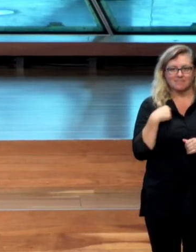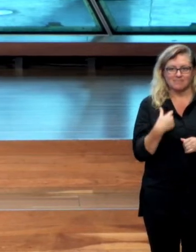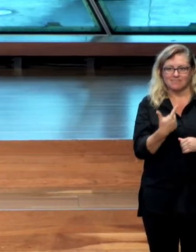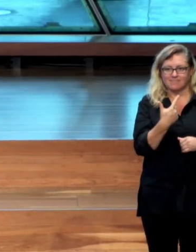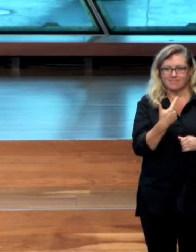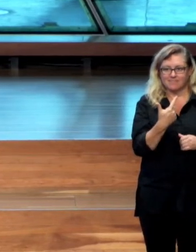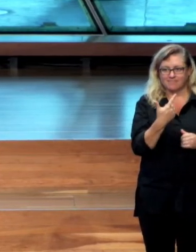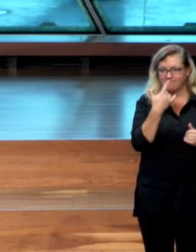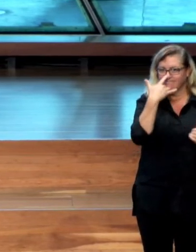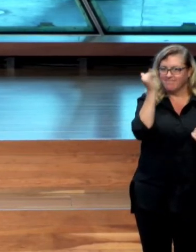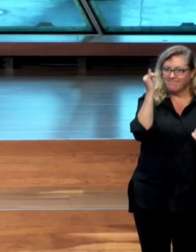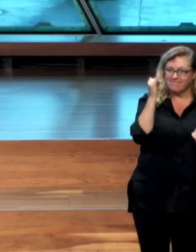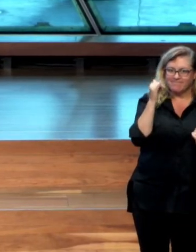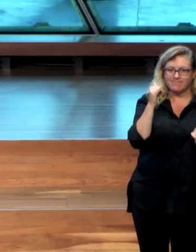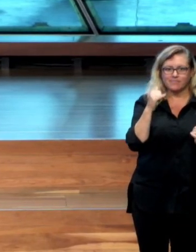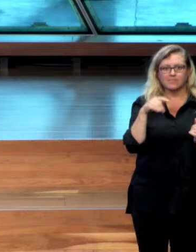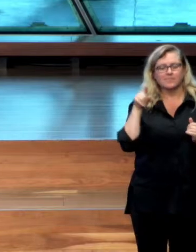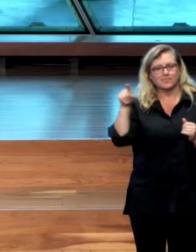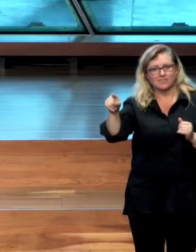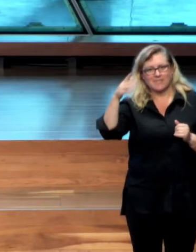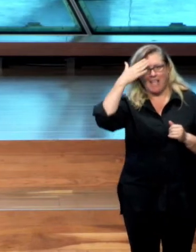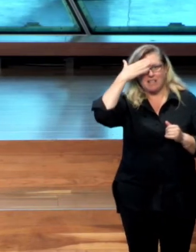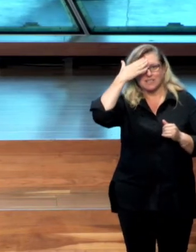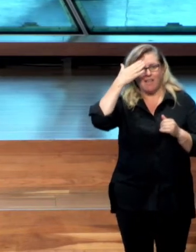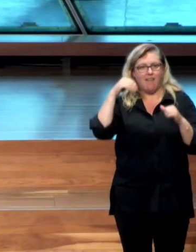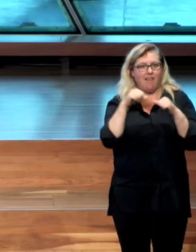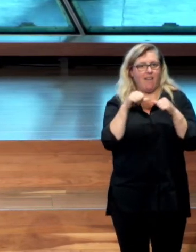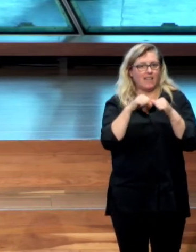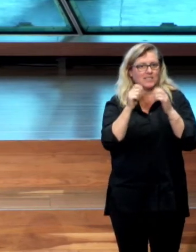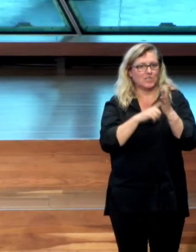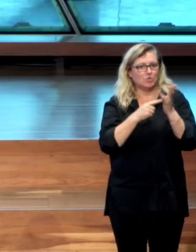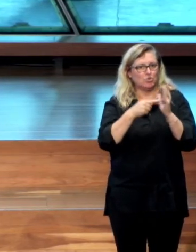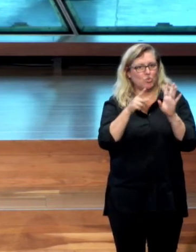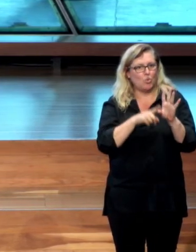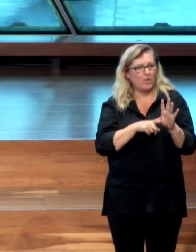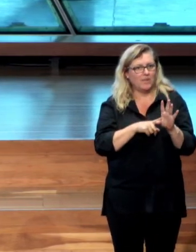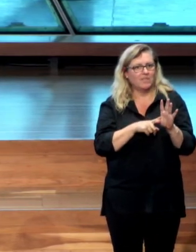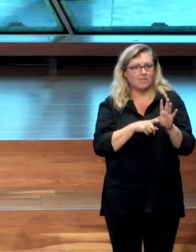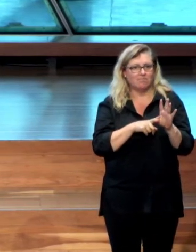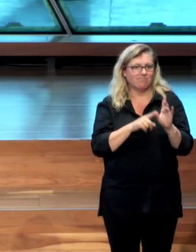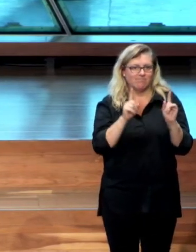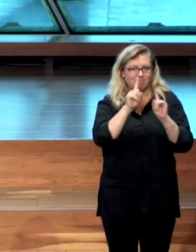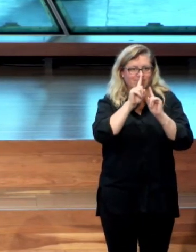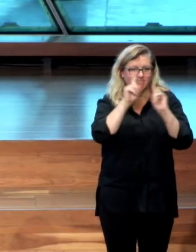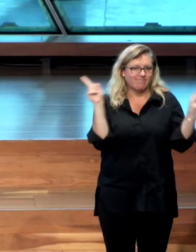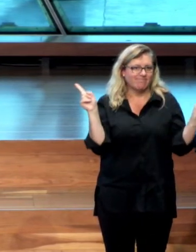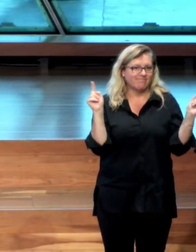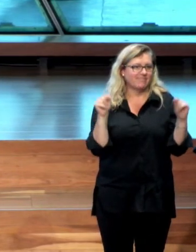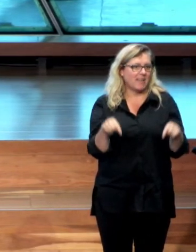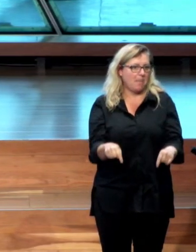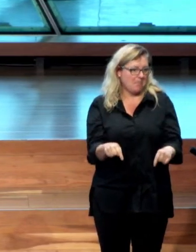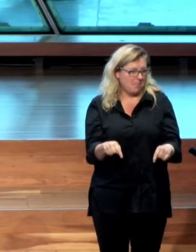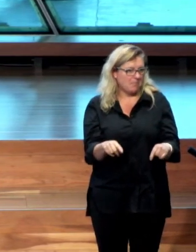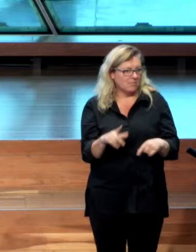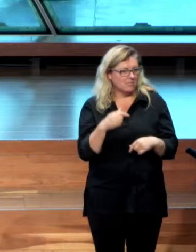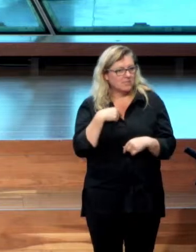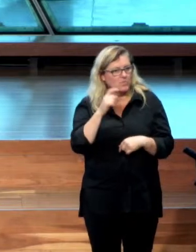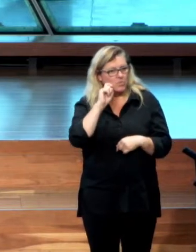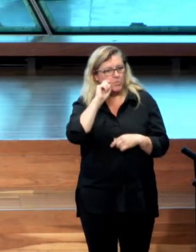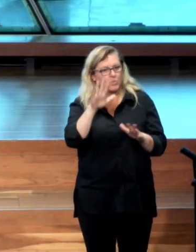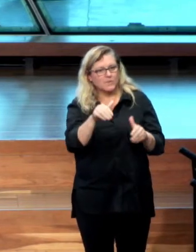Unfortunately, tonight, Wurundjeri elder Auntie Joy Murphy-Wandin is not able to join us, so I'm going to